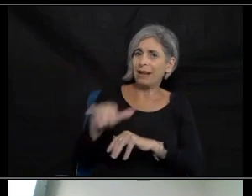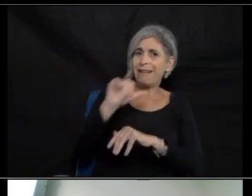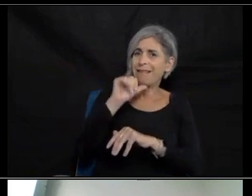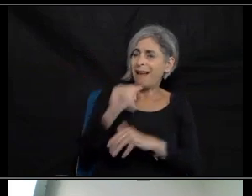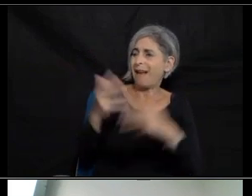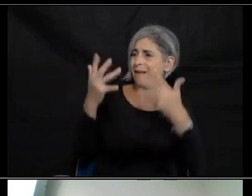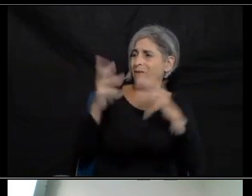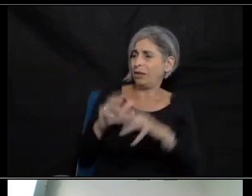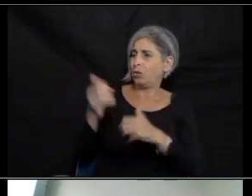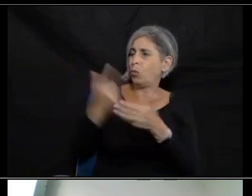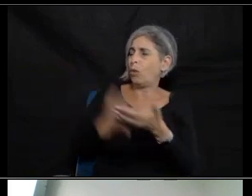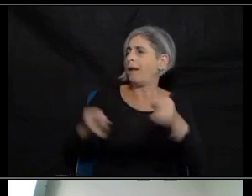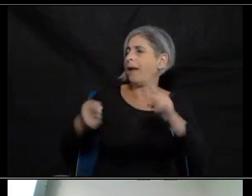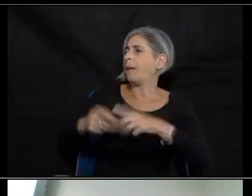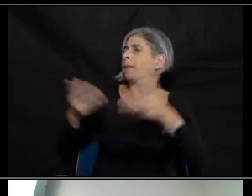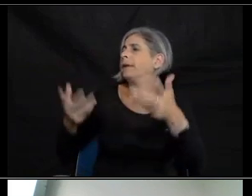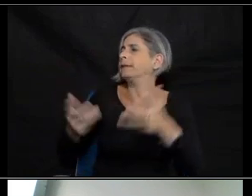completing it?